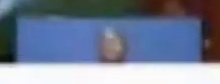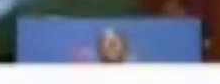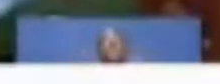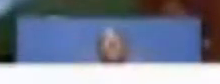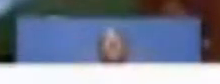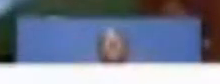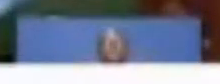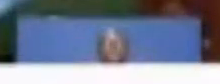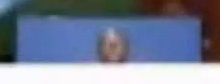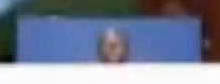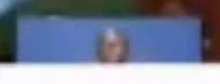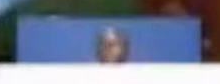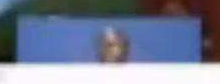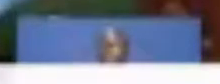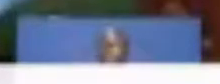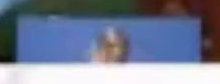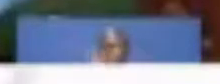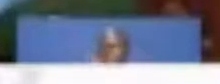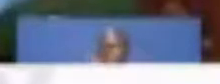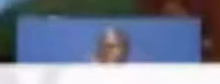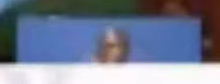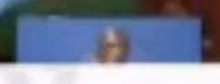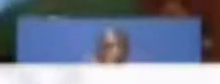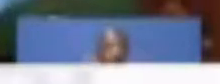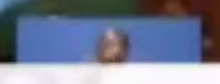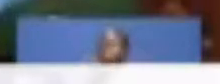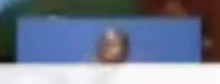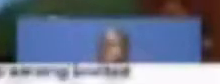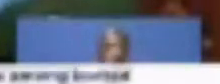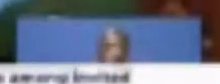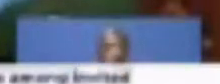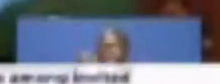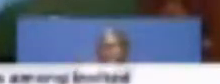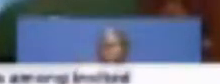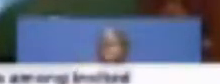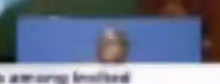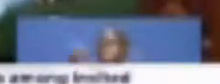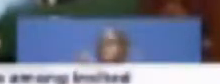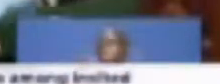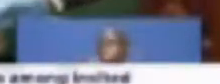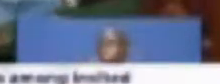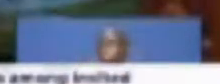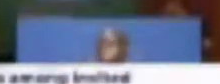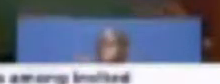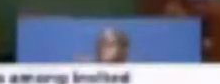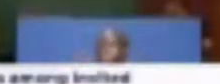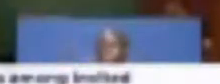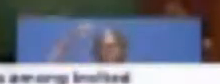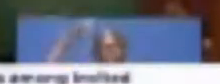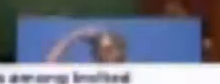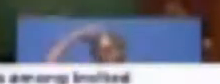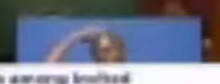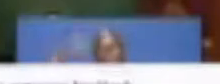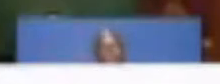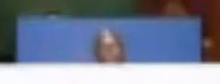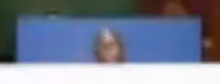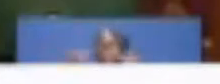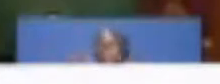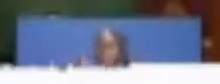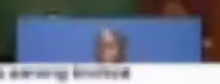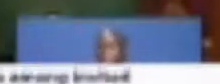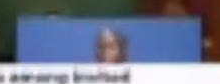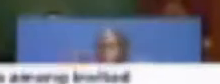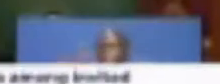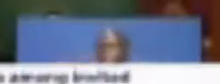There are only 5 transshipment hubs globally, and the port of Lamu has the potential, honorable